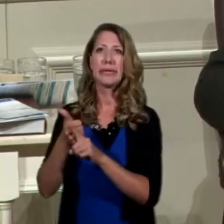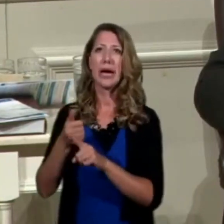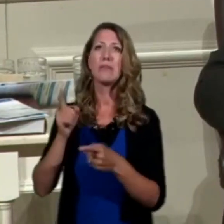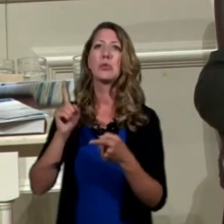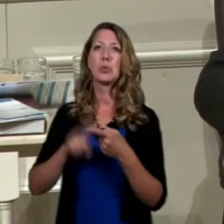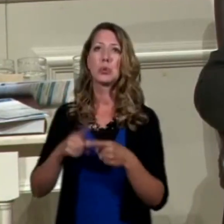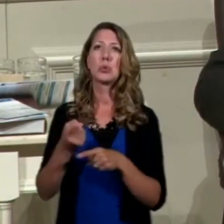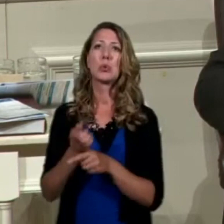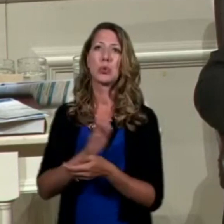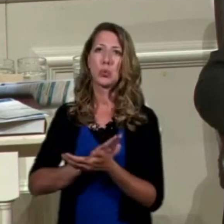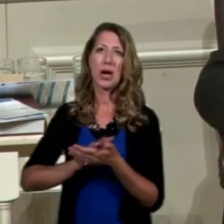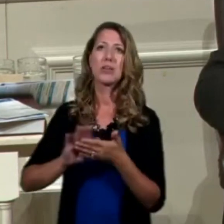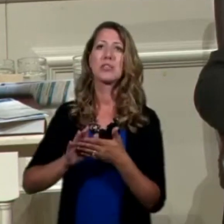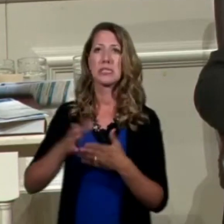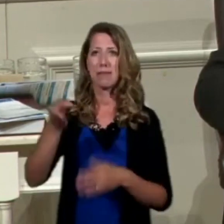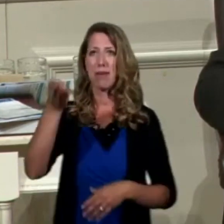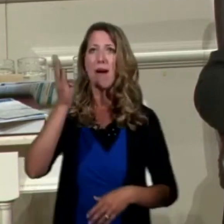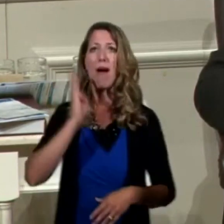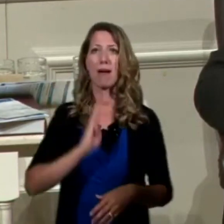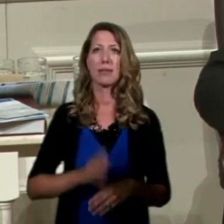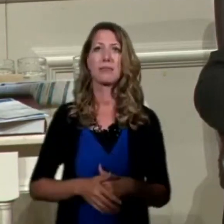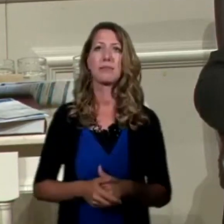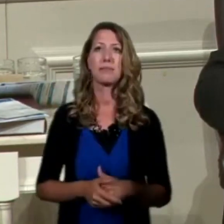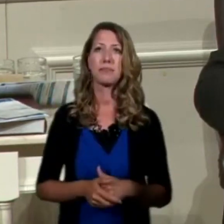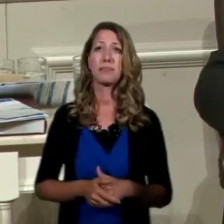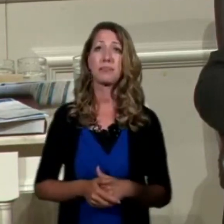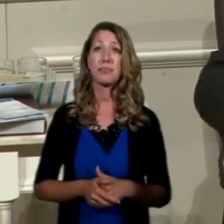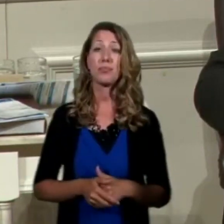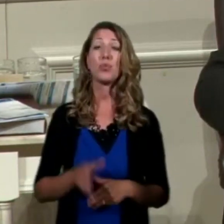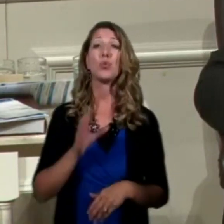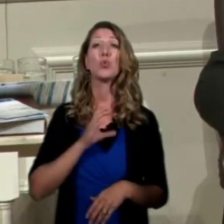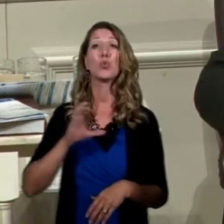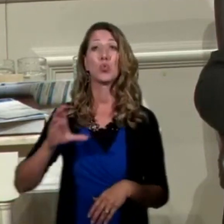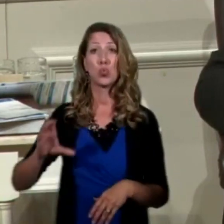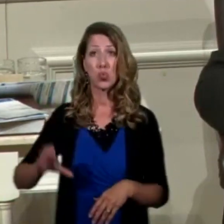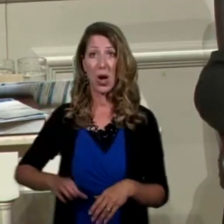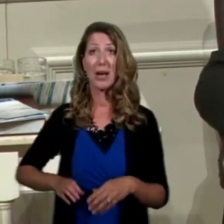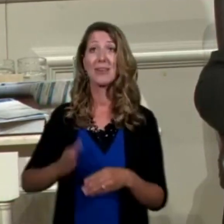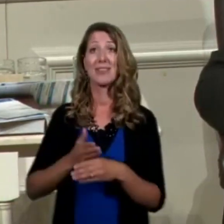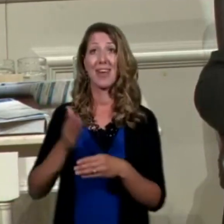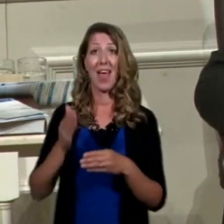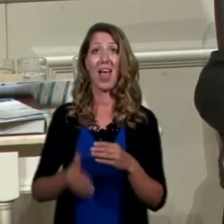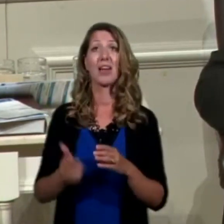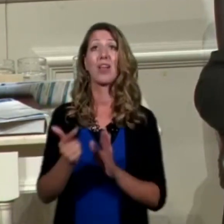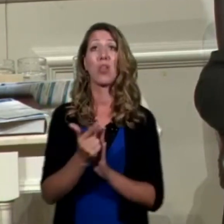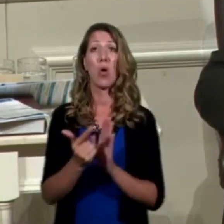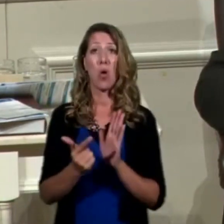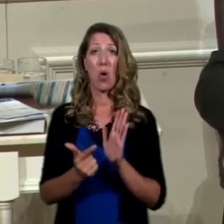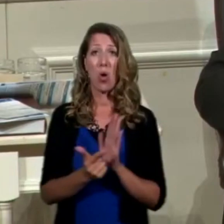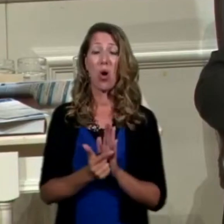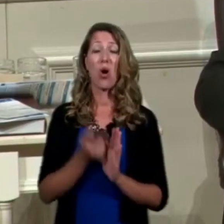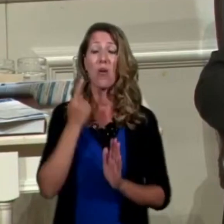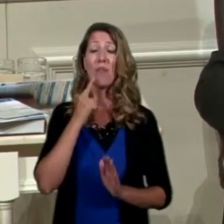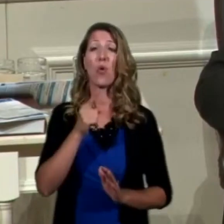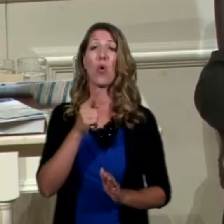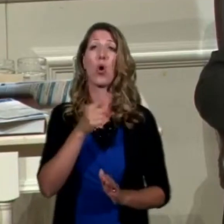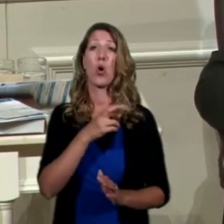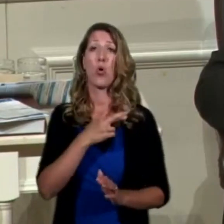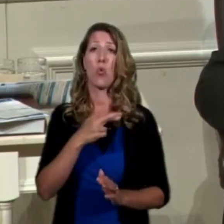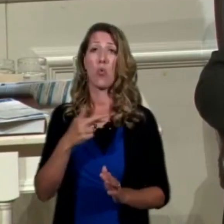the righteousness of God. For Christ is the end of the law for righteousness